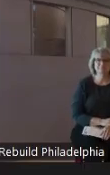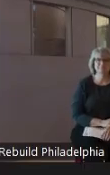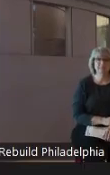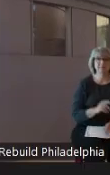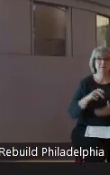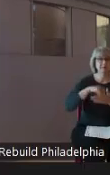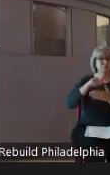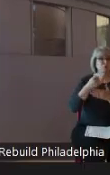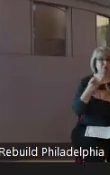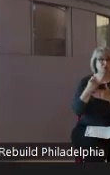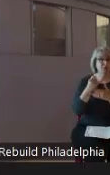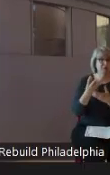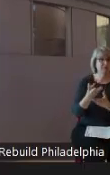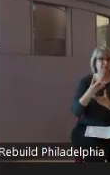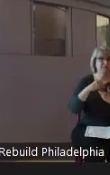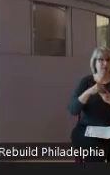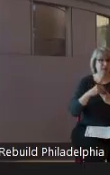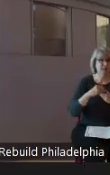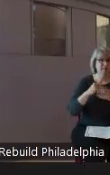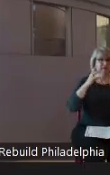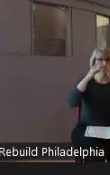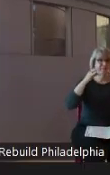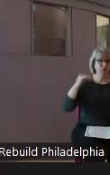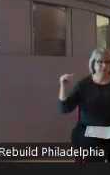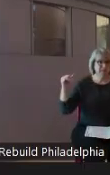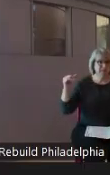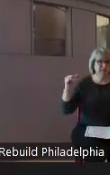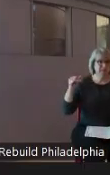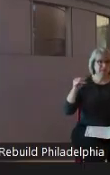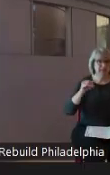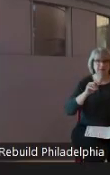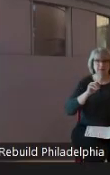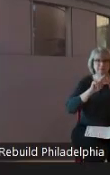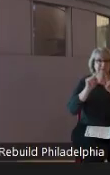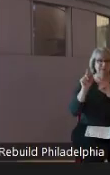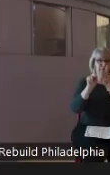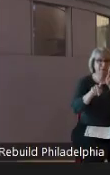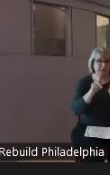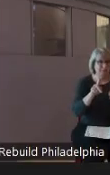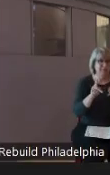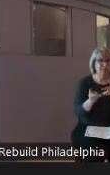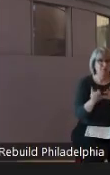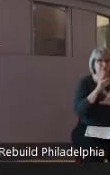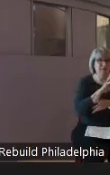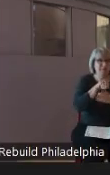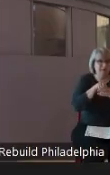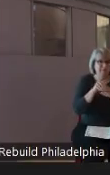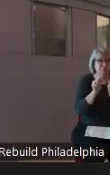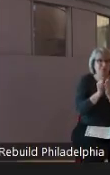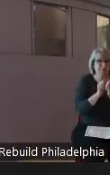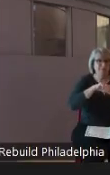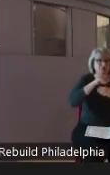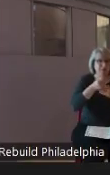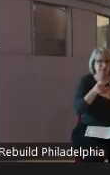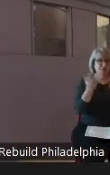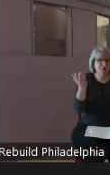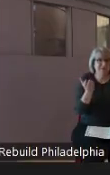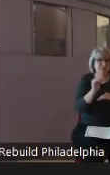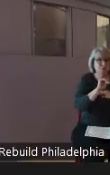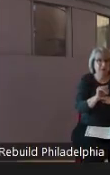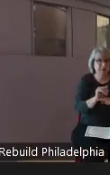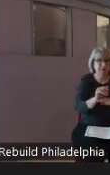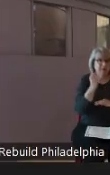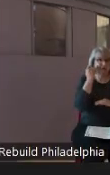So this project has involved a diversity of different stakeholders, many of whom are in the room with us tonight. So if